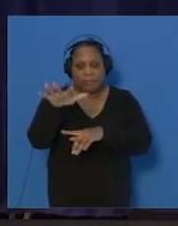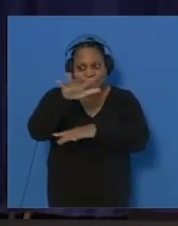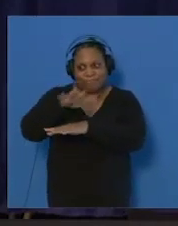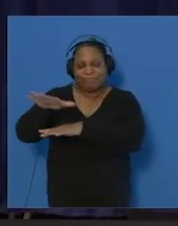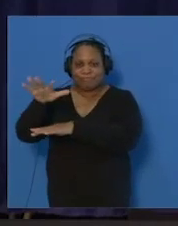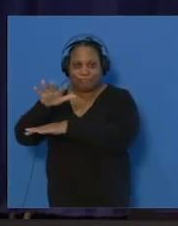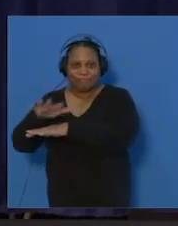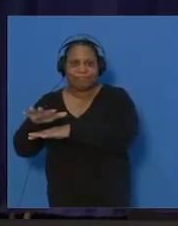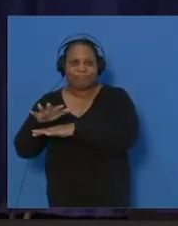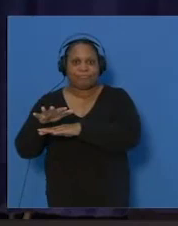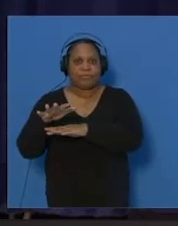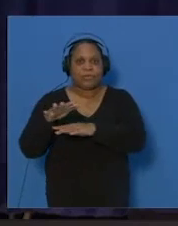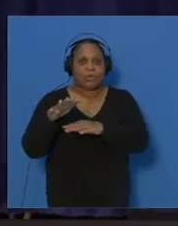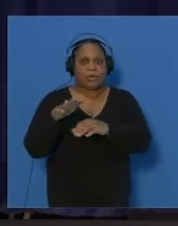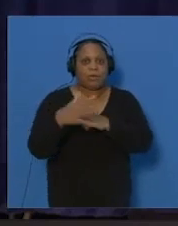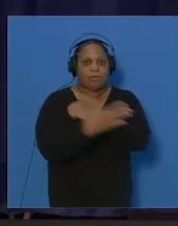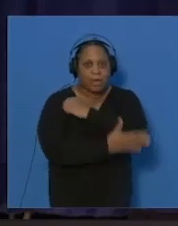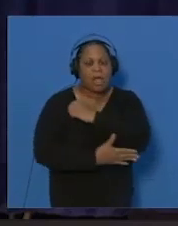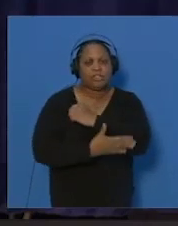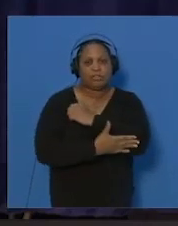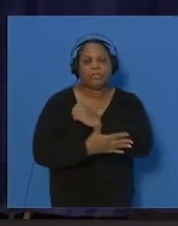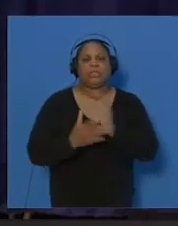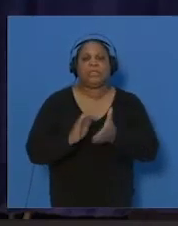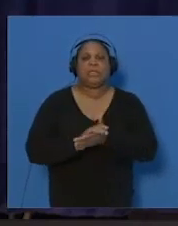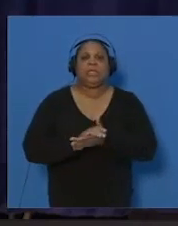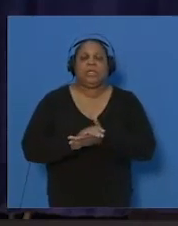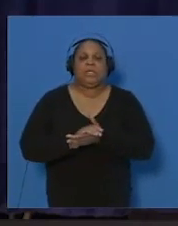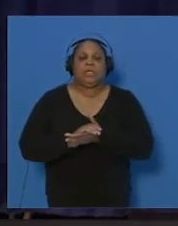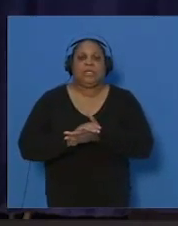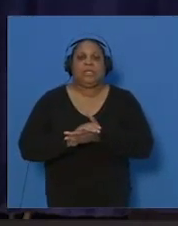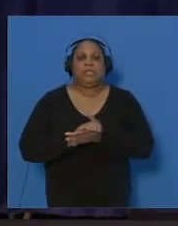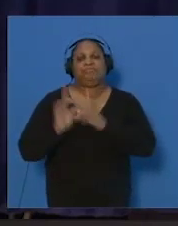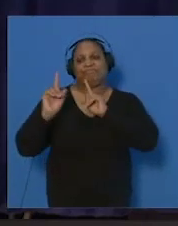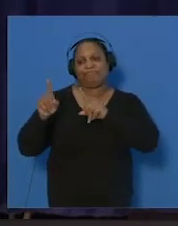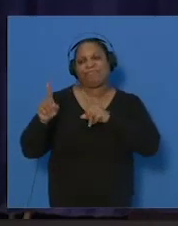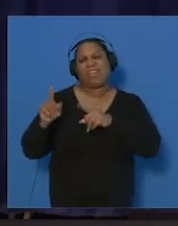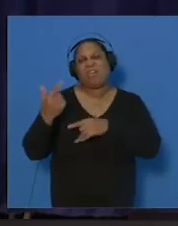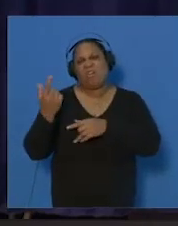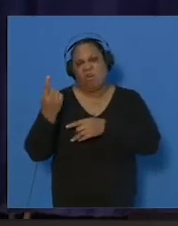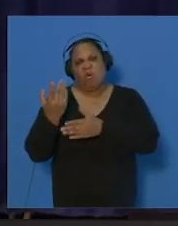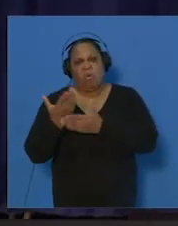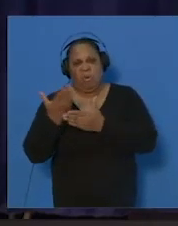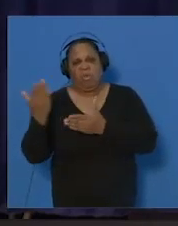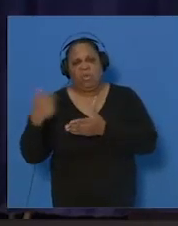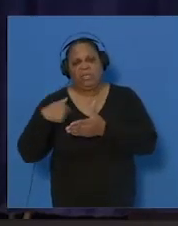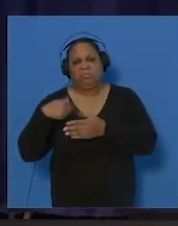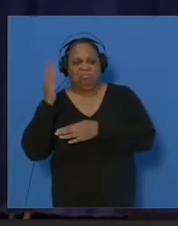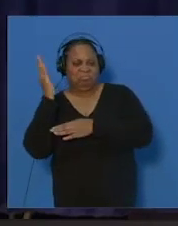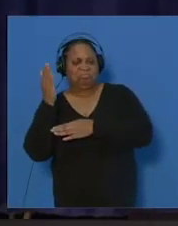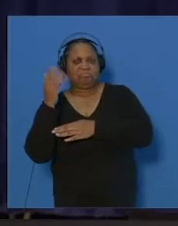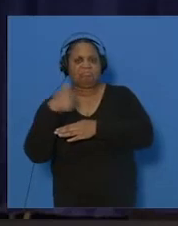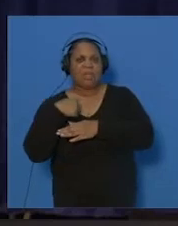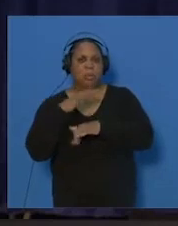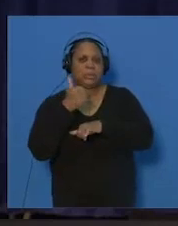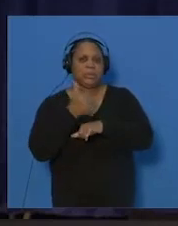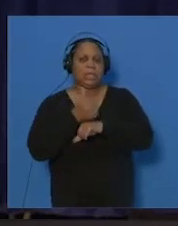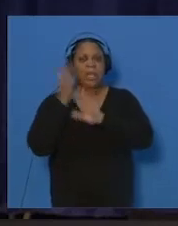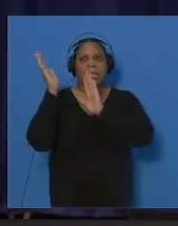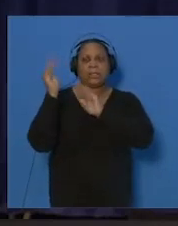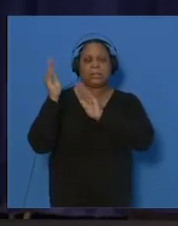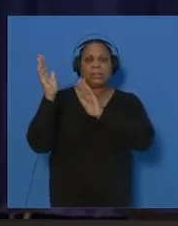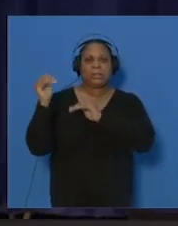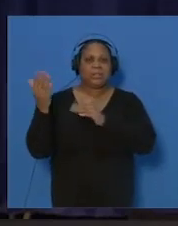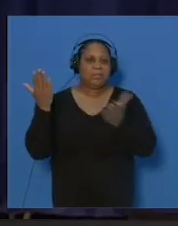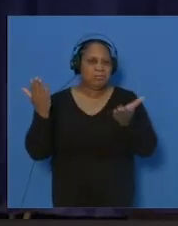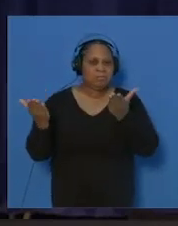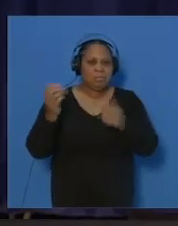jurisdictions? One of the things that I was doing in making that statement, Jonathan, was kind of setting the table for the expectations around the